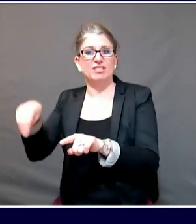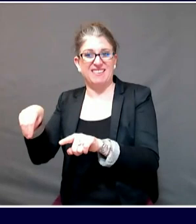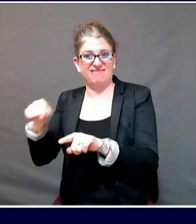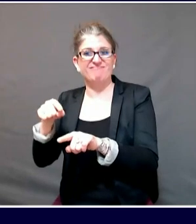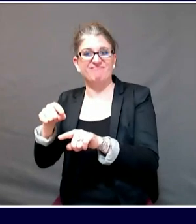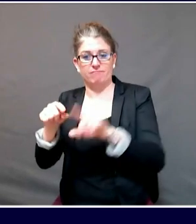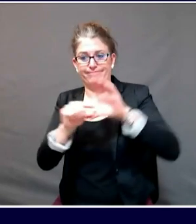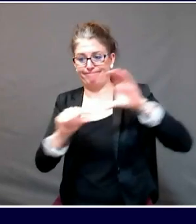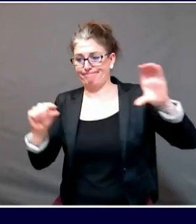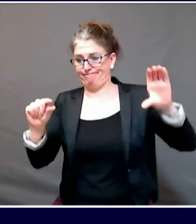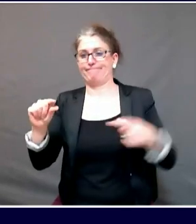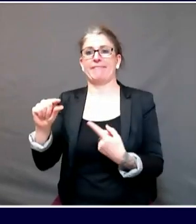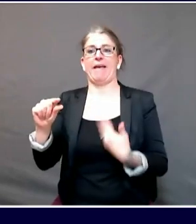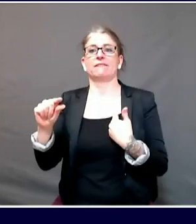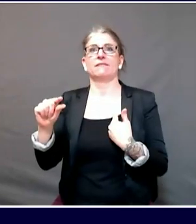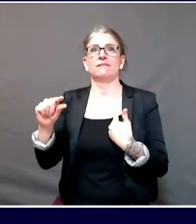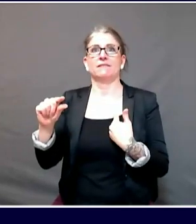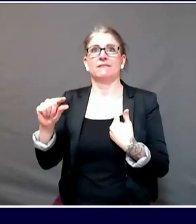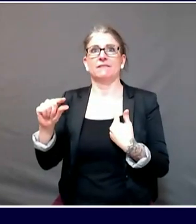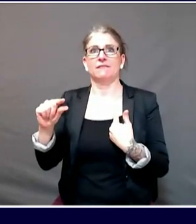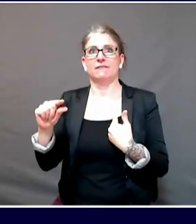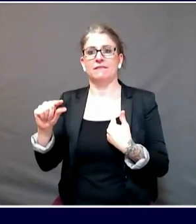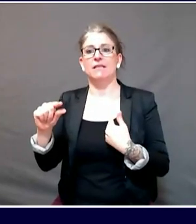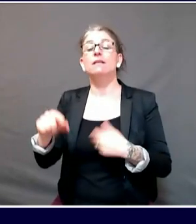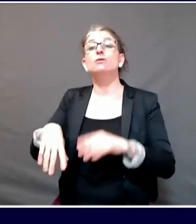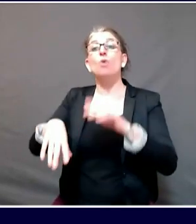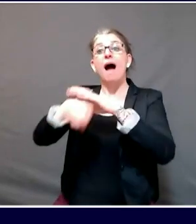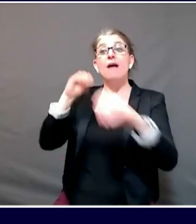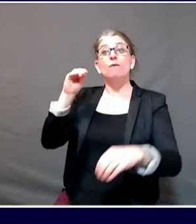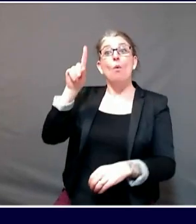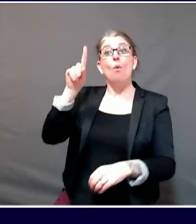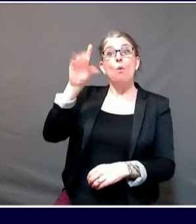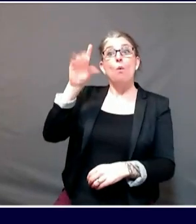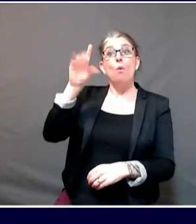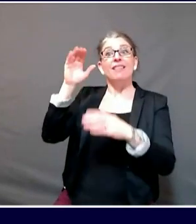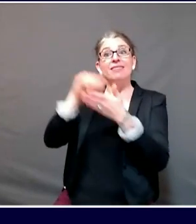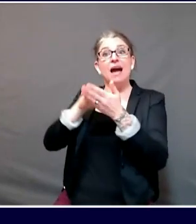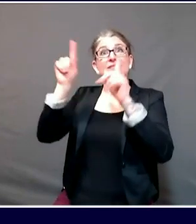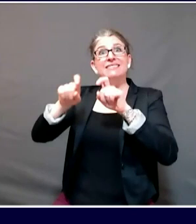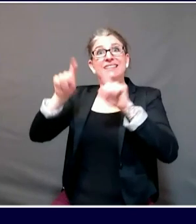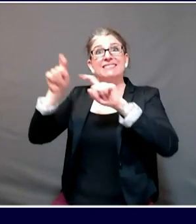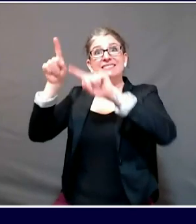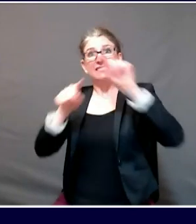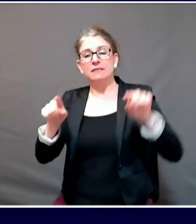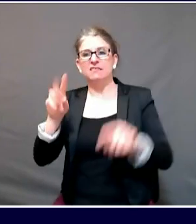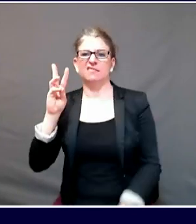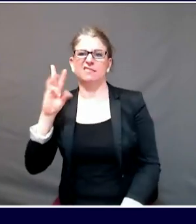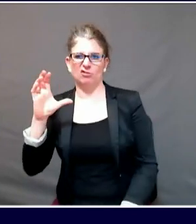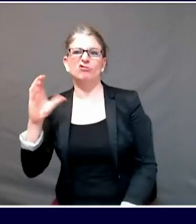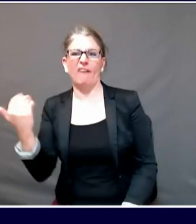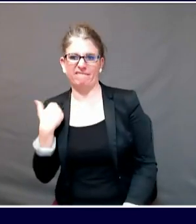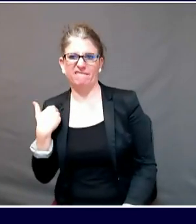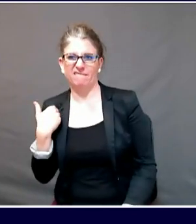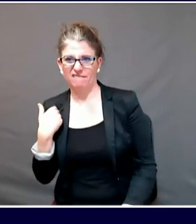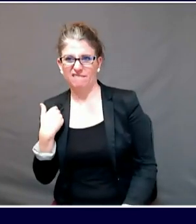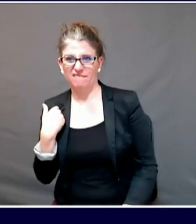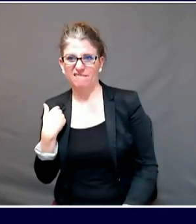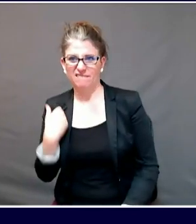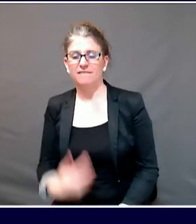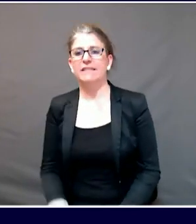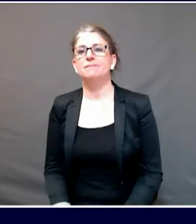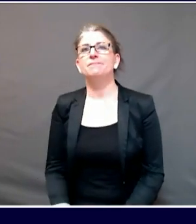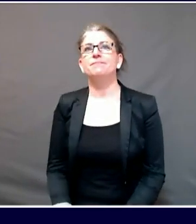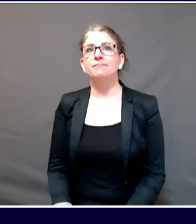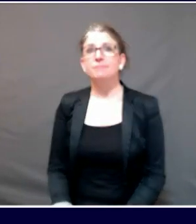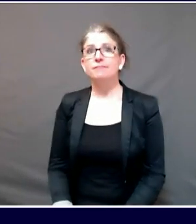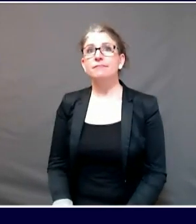at Mercy Hospital and the other at Eastern Maine Medical Center in Bangor. Additional shipments are expected tomorrow